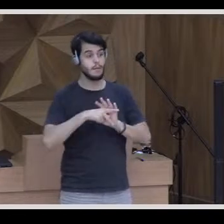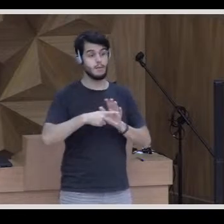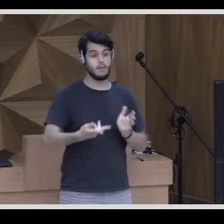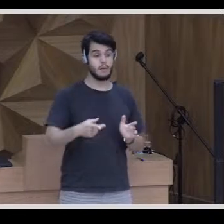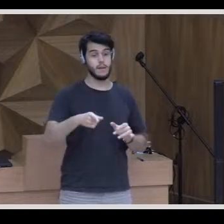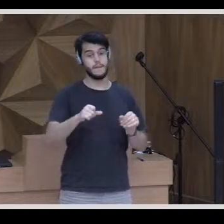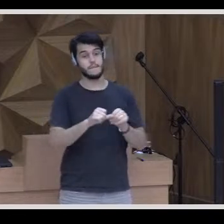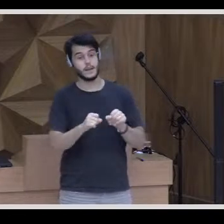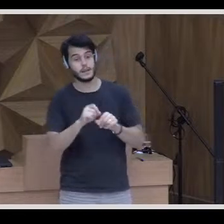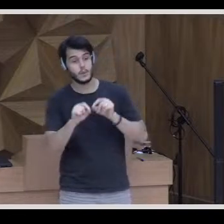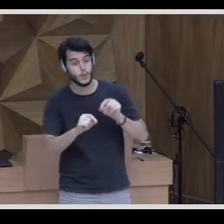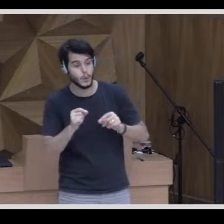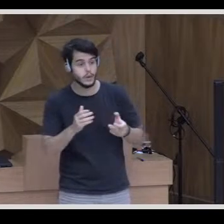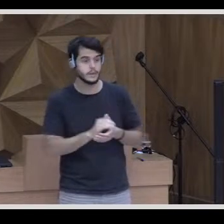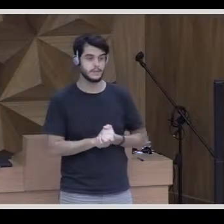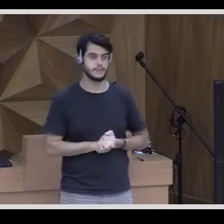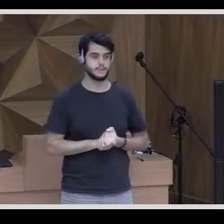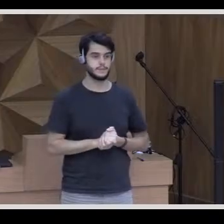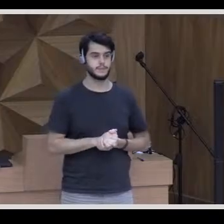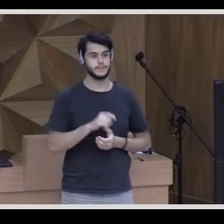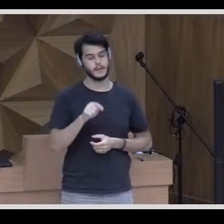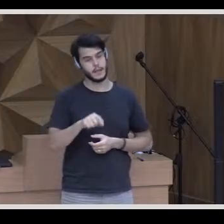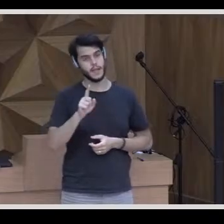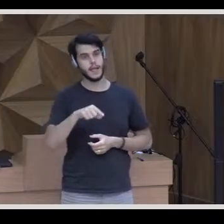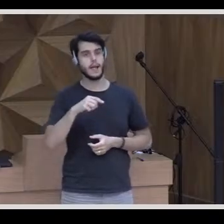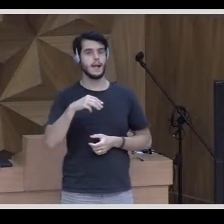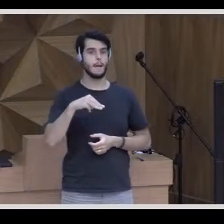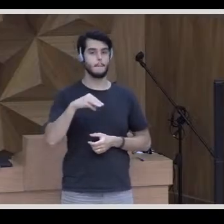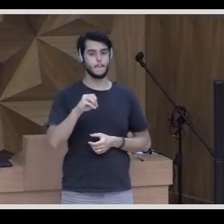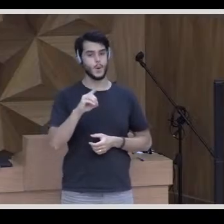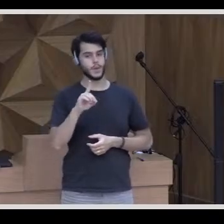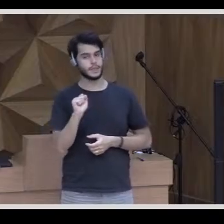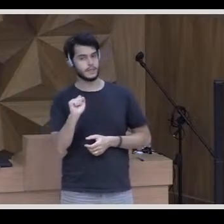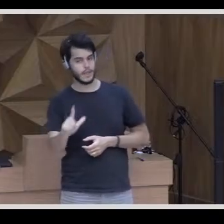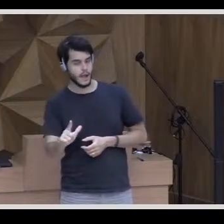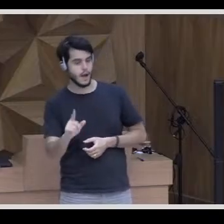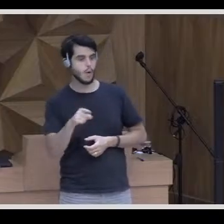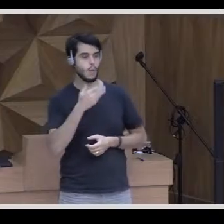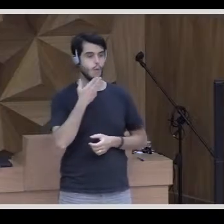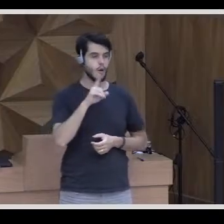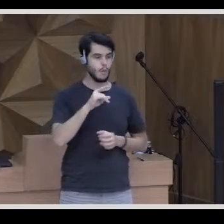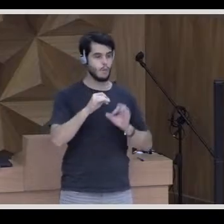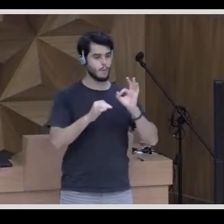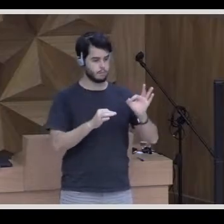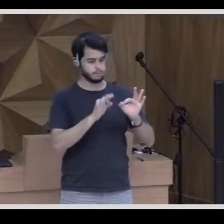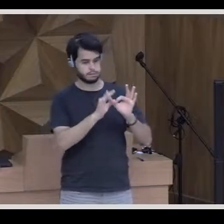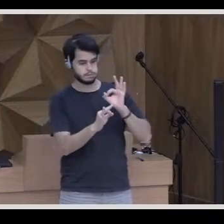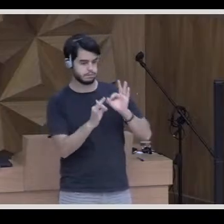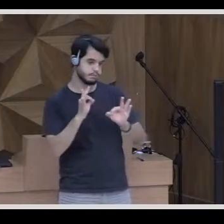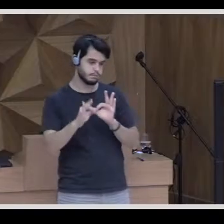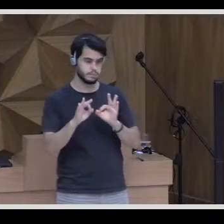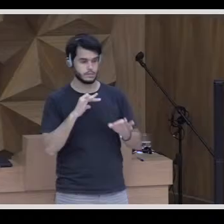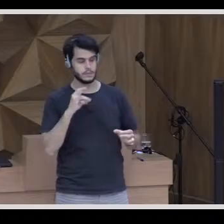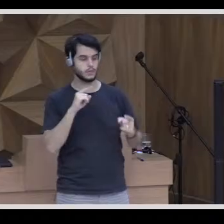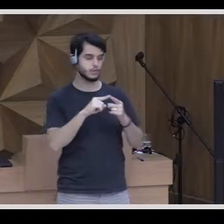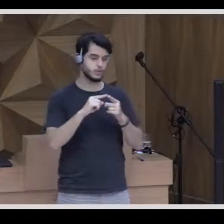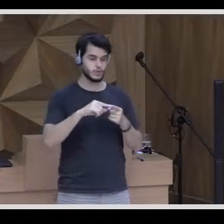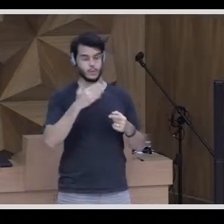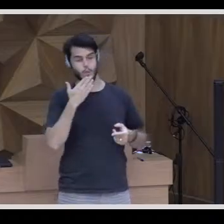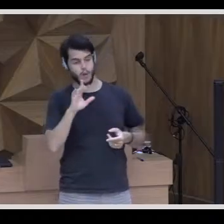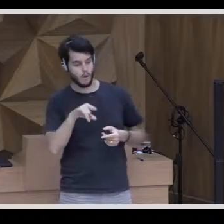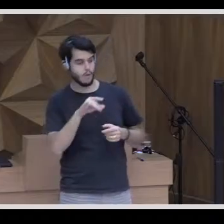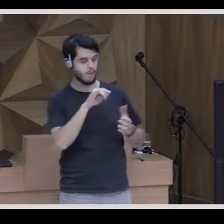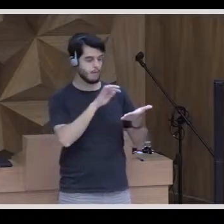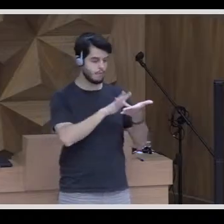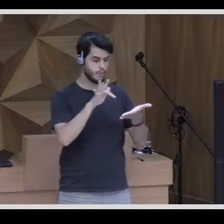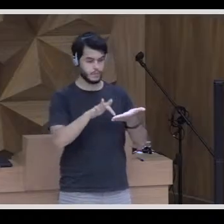if you start mapping out the model of all the different modes and all the different buttons and all the different behaviors, which of course is something we